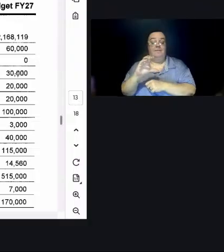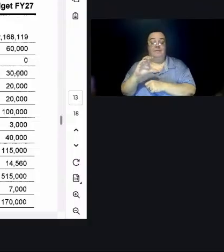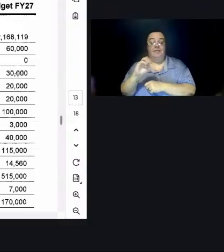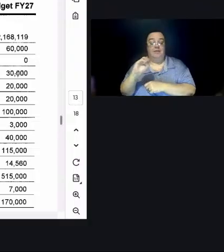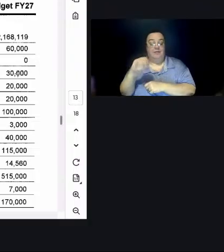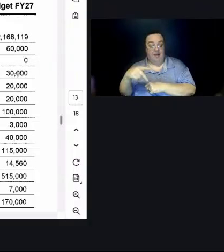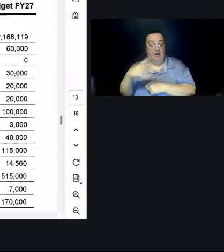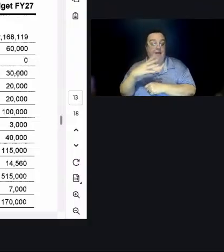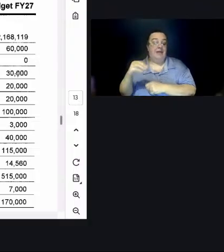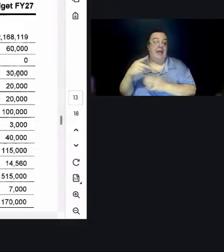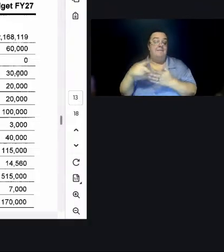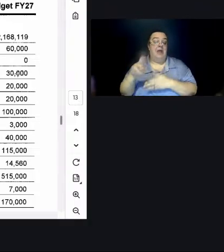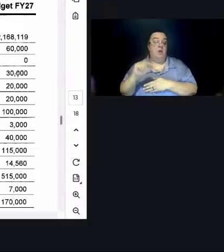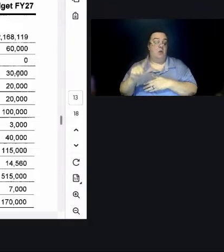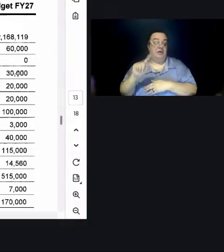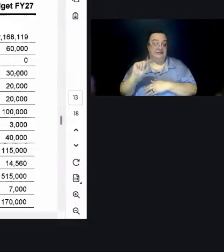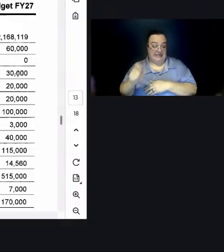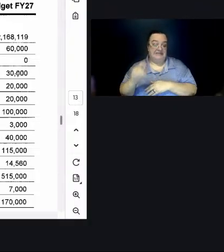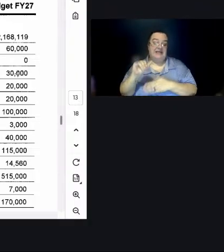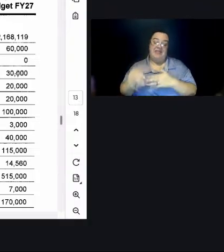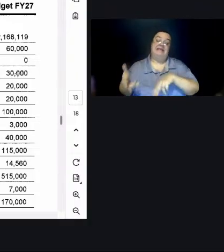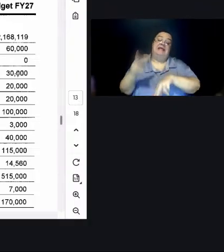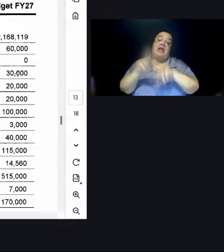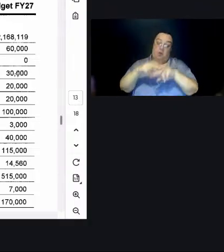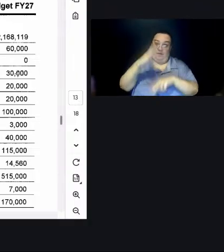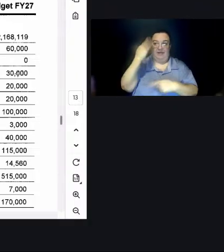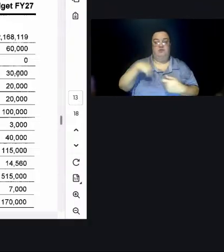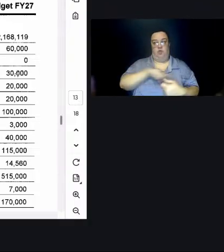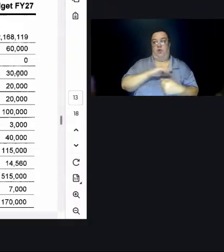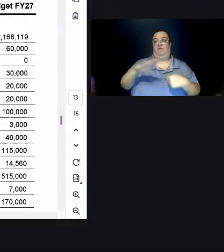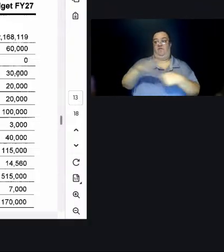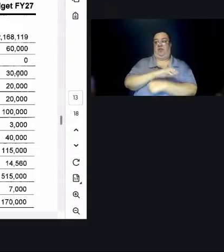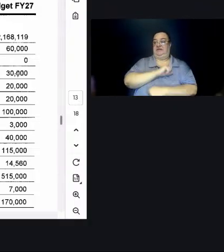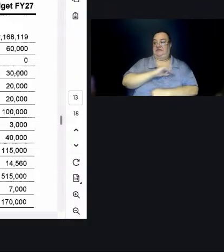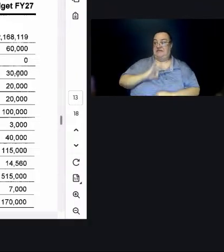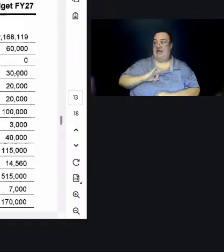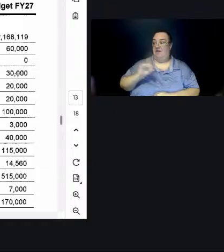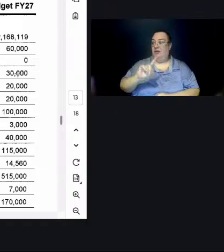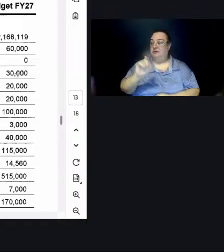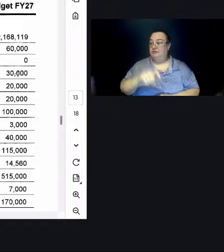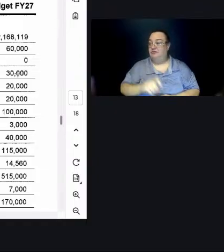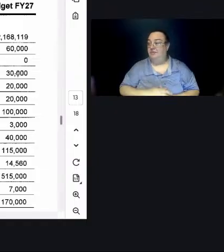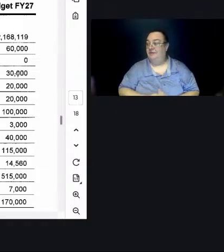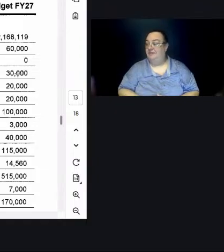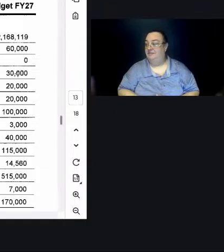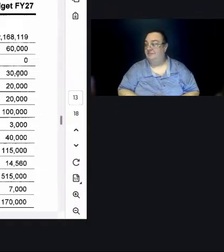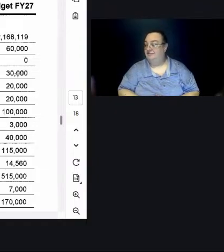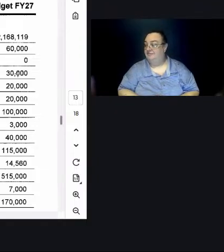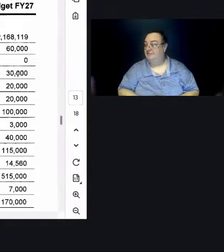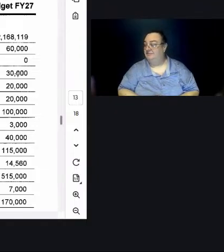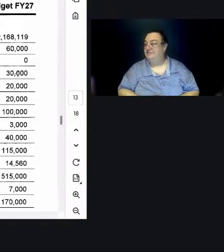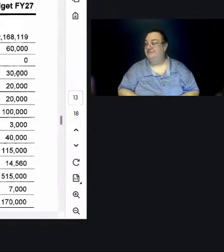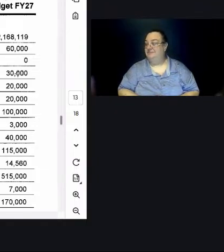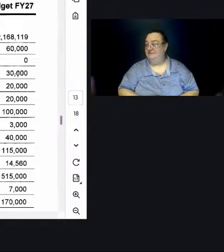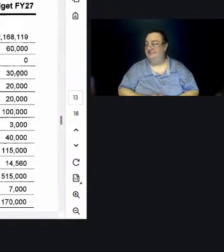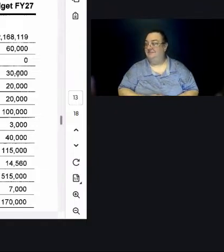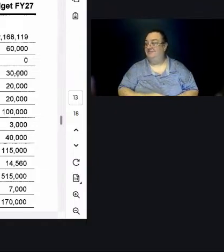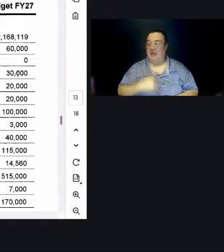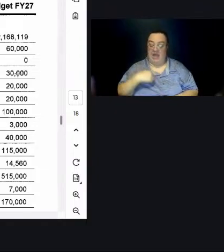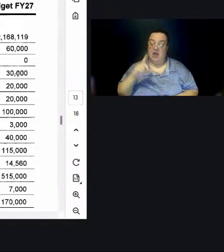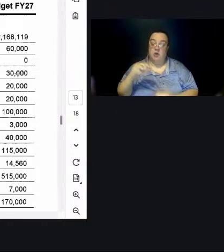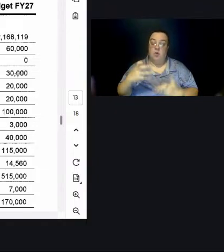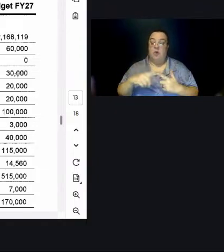we're staffed where we should be. Good. Yes, sir. I do want to emphasize this,